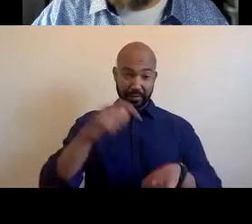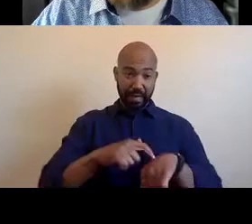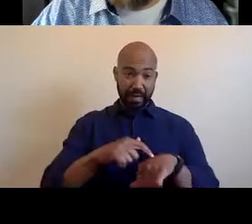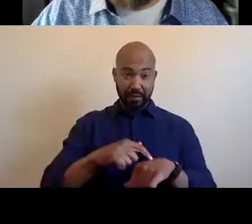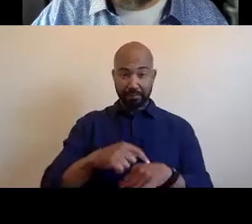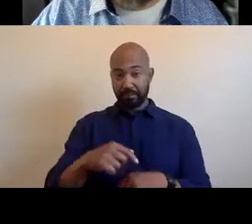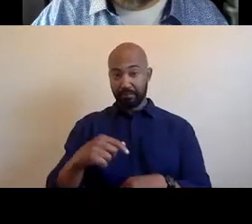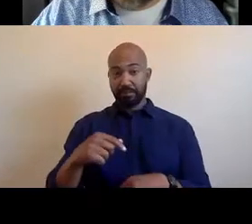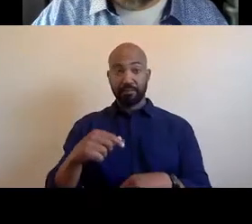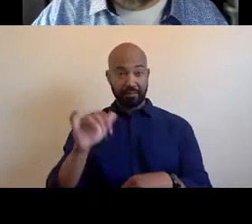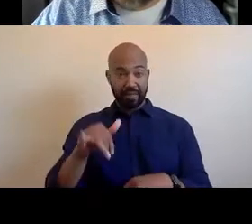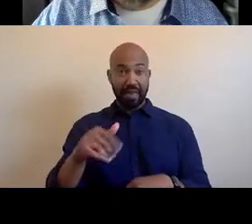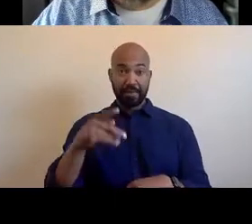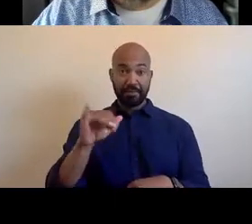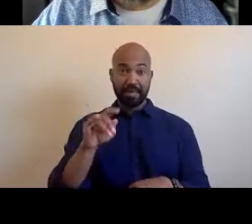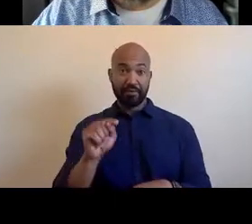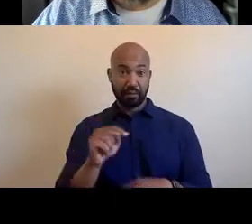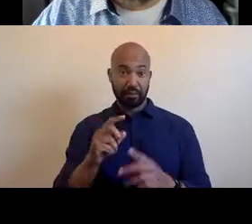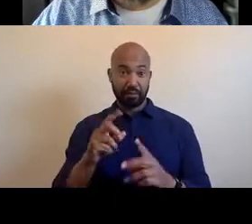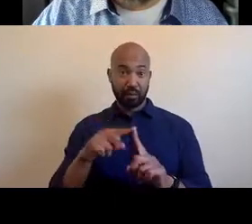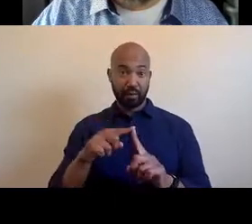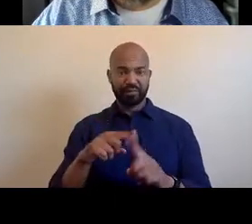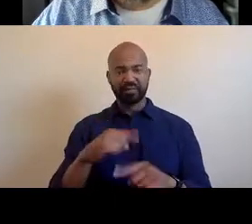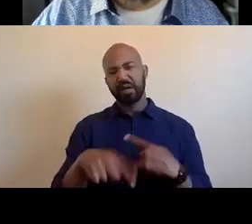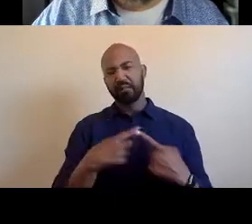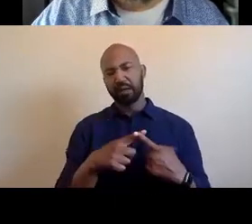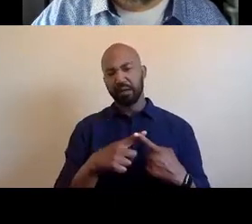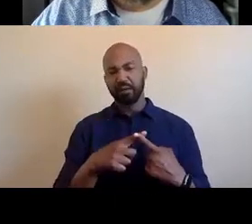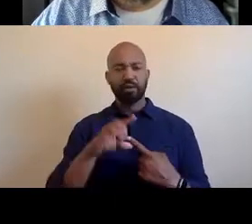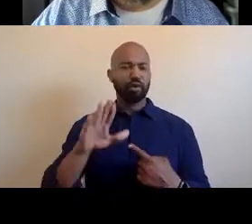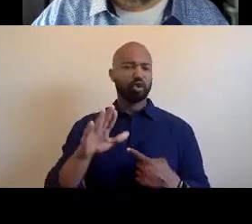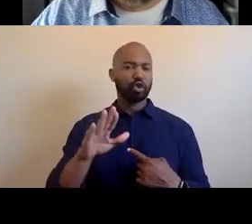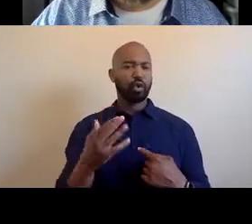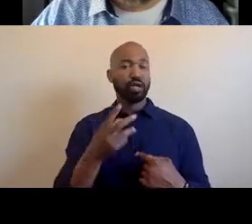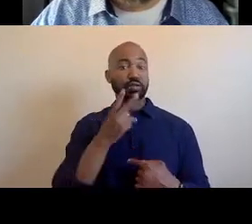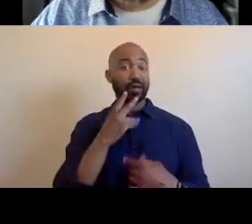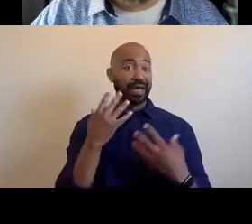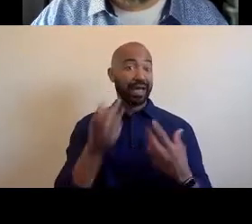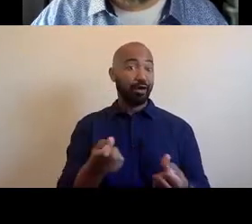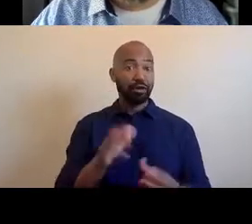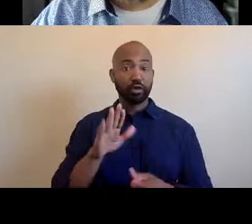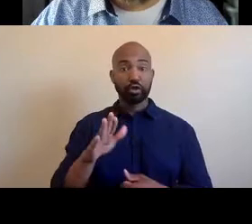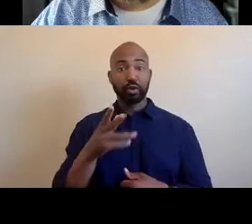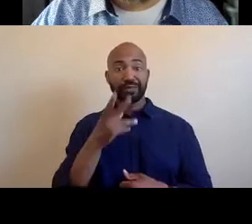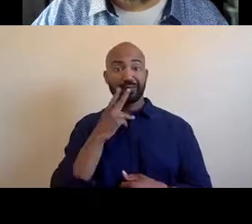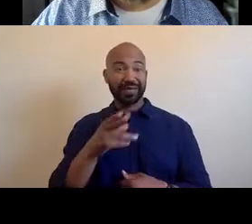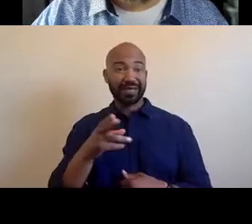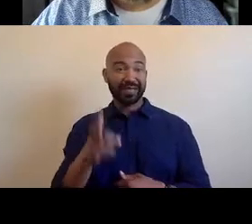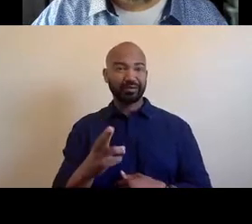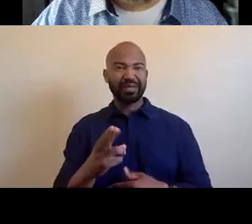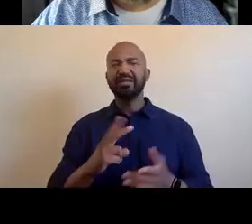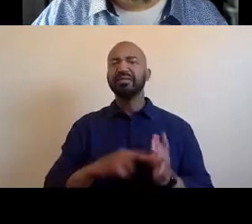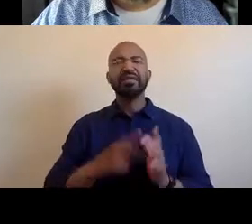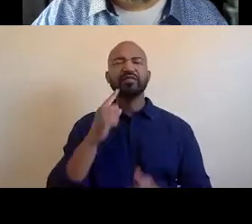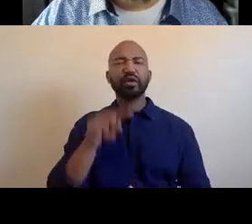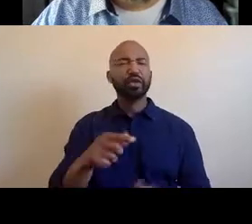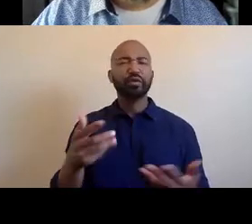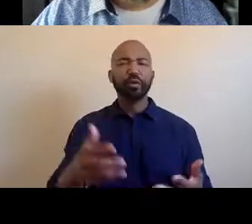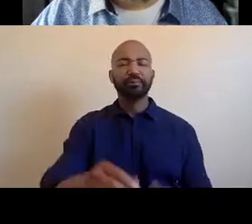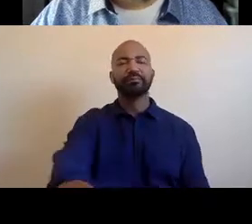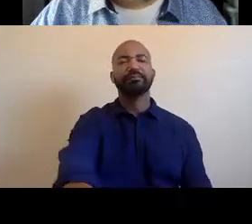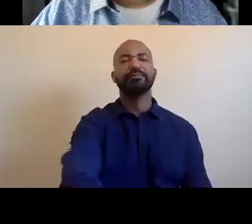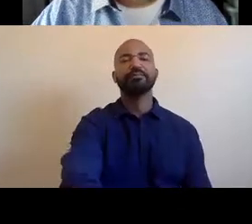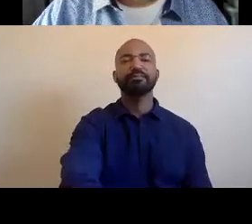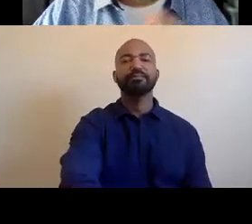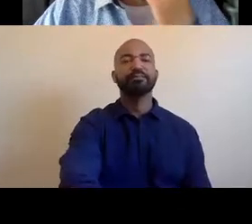terms of your smoking health, or your history, I should say, and what does that mean to you? The other question that I think is